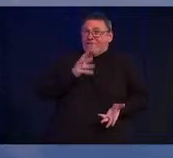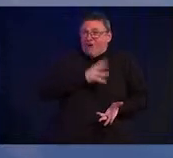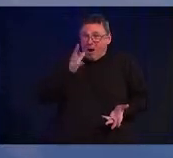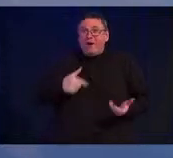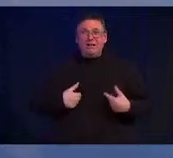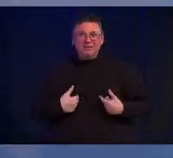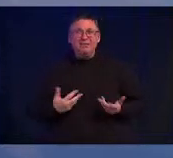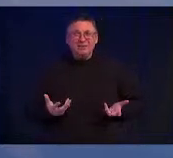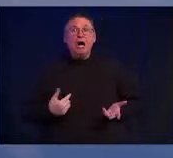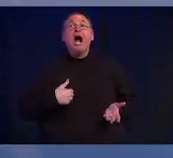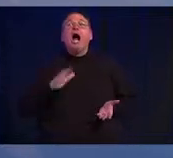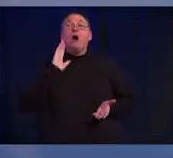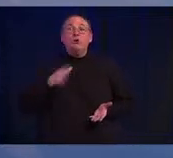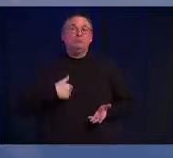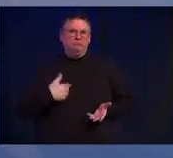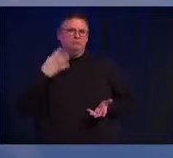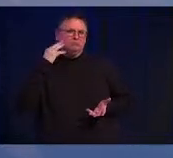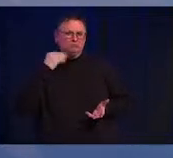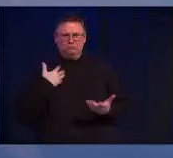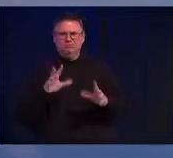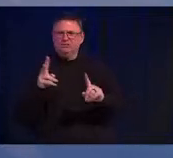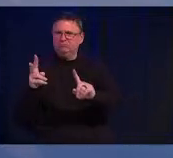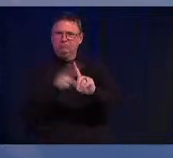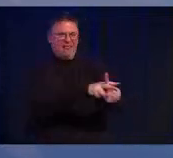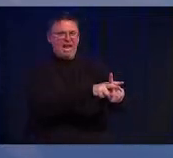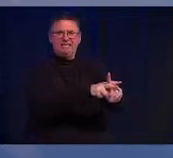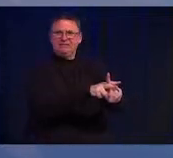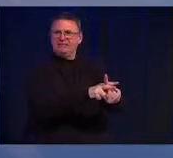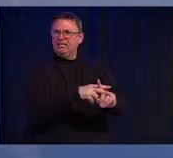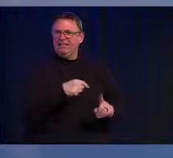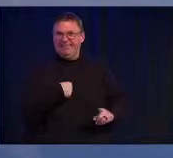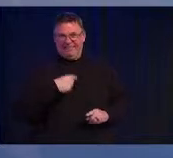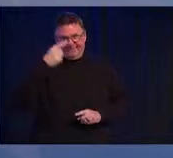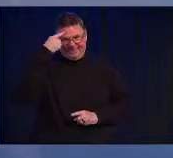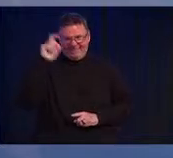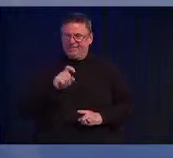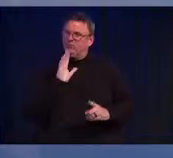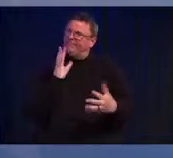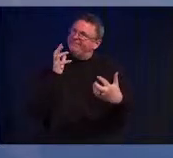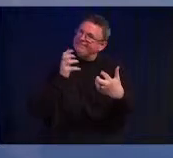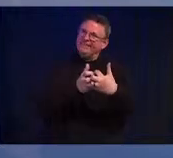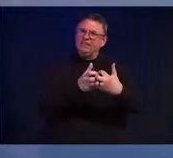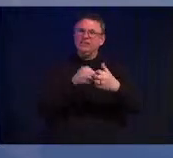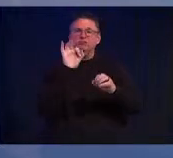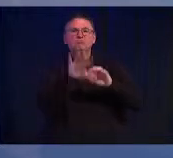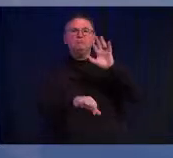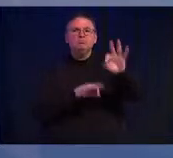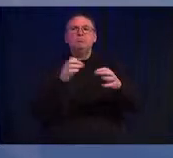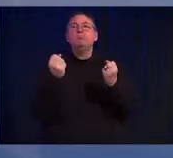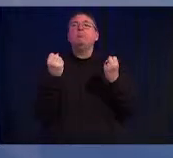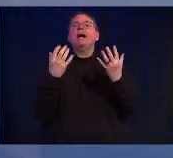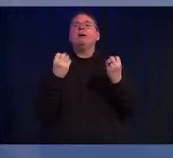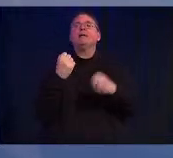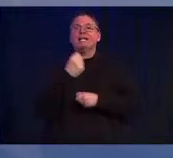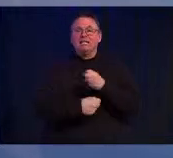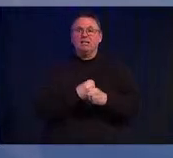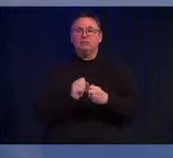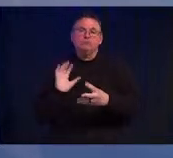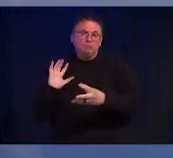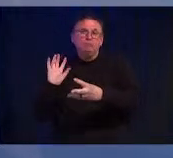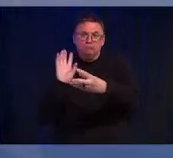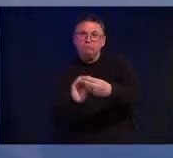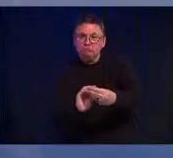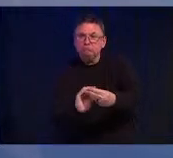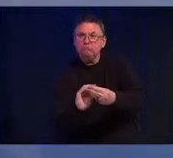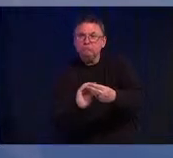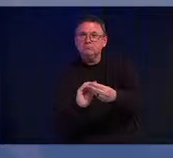that experience, I think that would put me in a position to weigh in on that with many years of doing it, not saying what